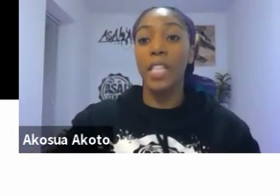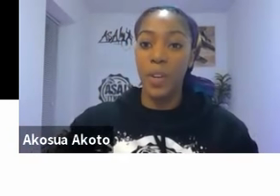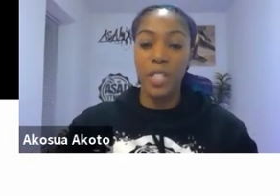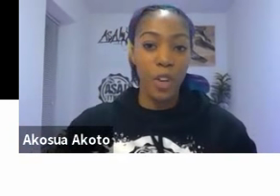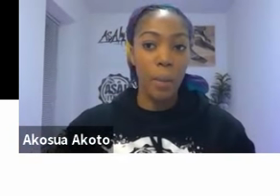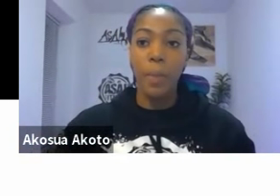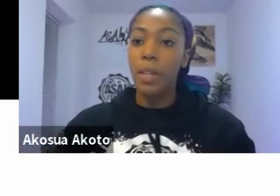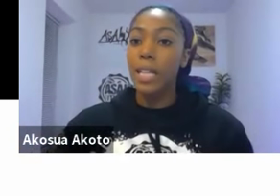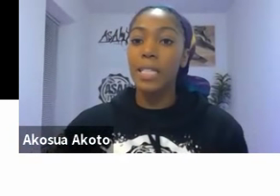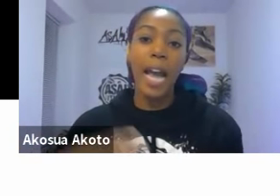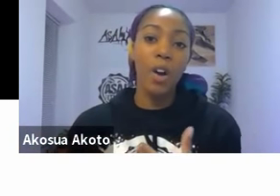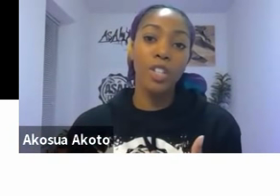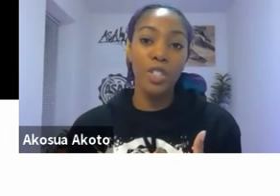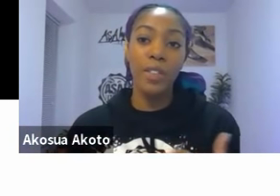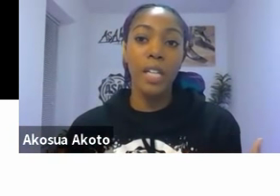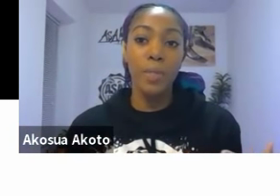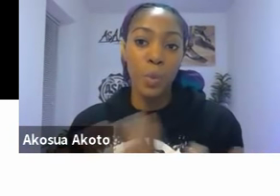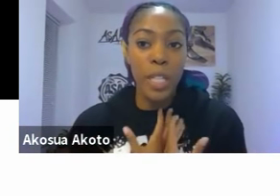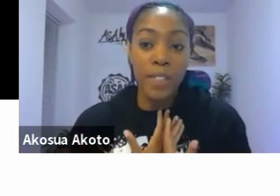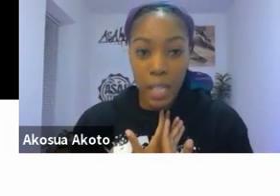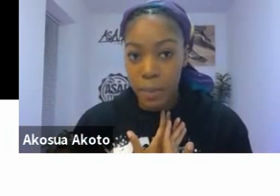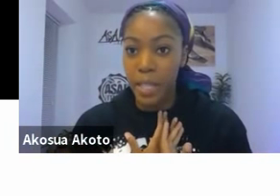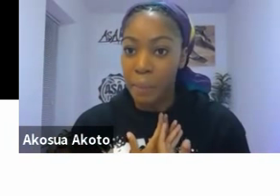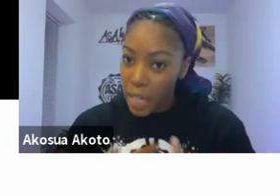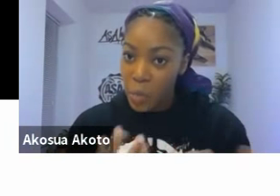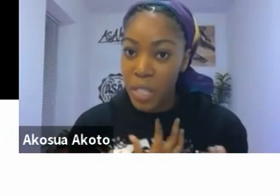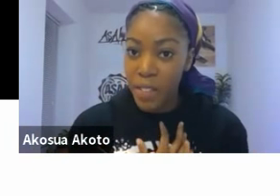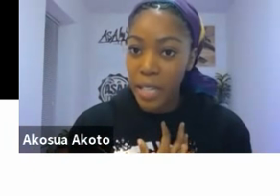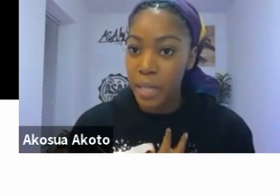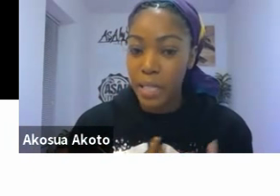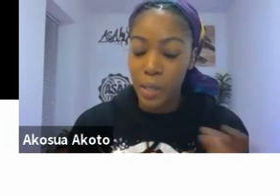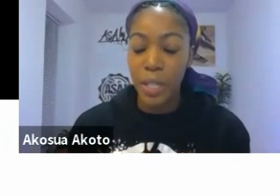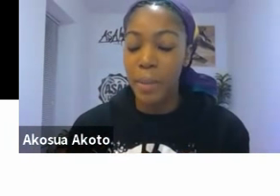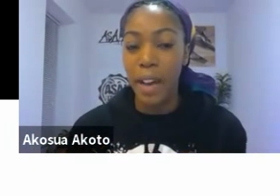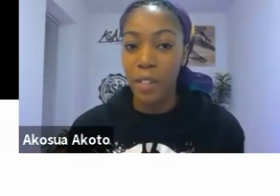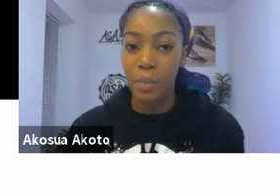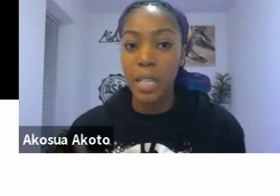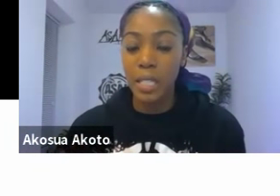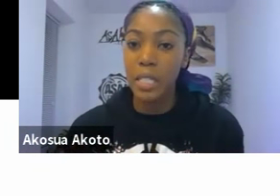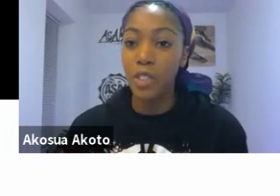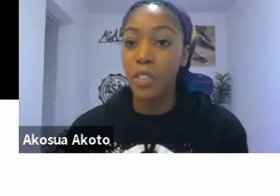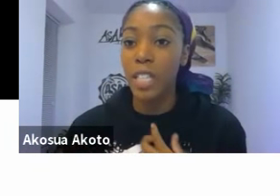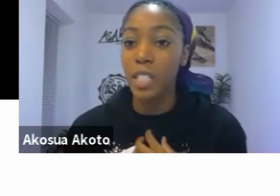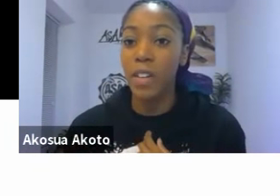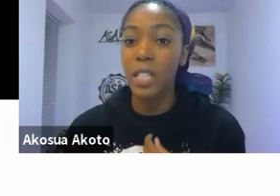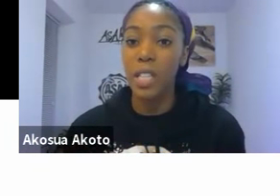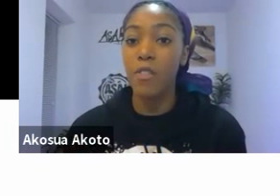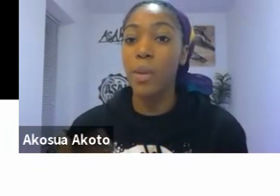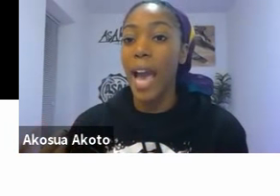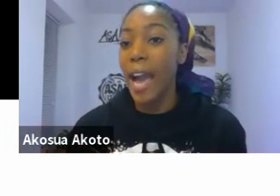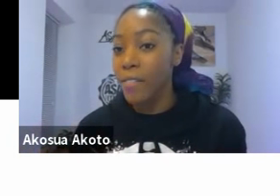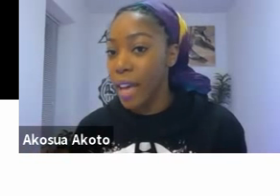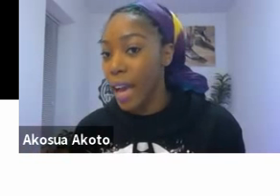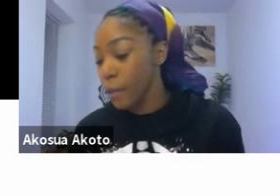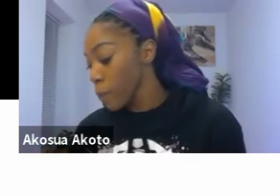oh, that's where it's from. That's not how culture develops. We developed it. And because we developed it, it's going to be African because it is a reflection of us. If